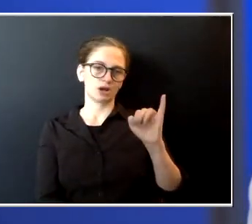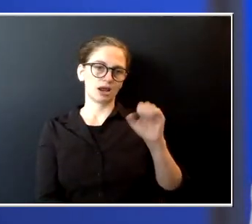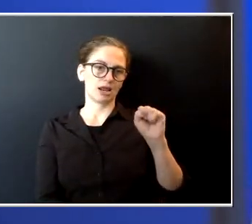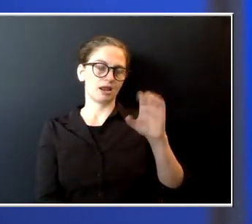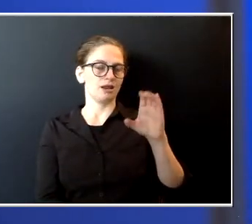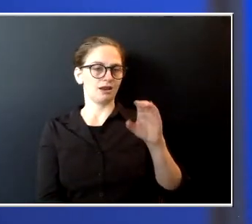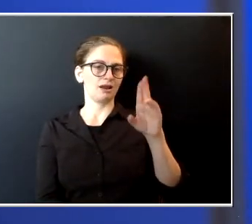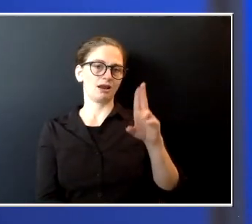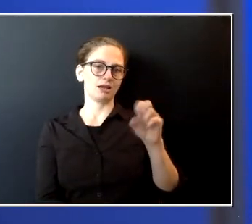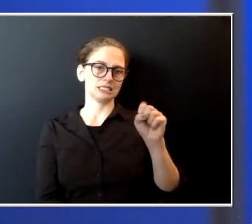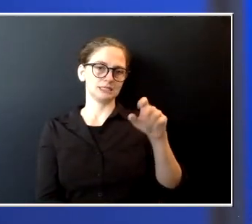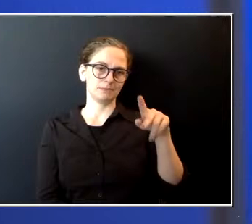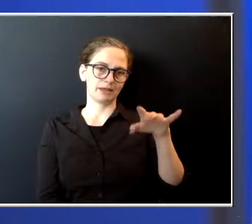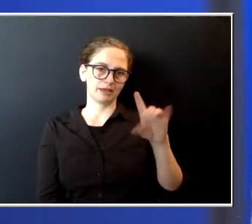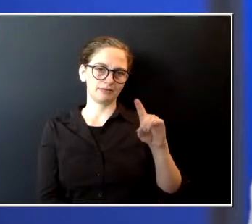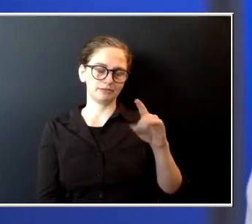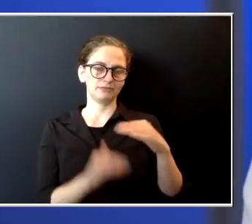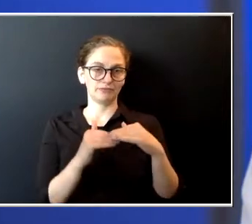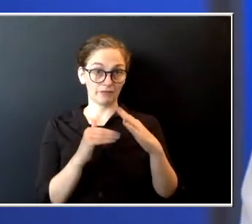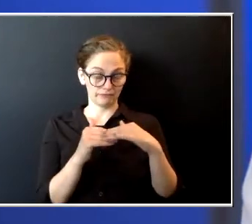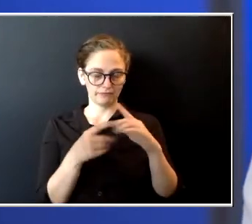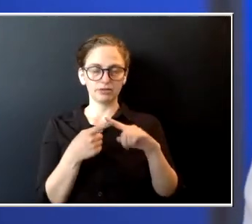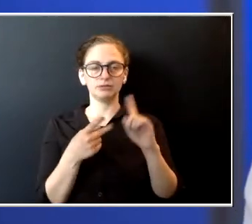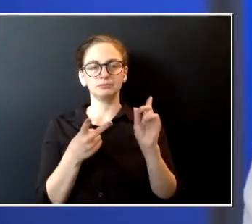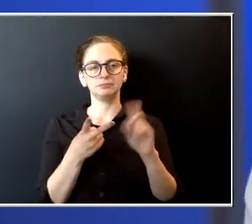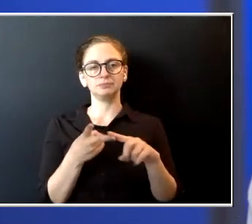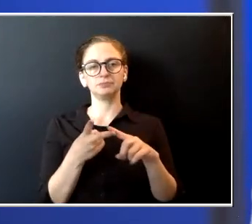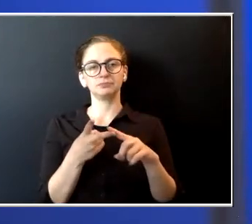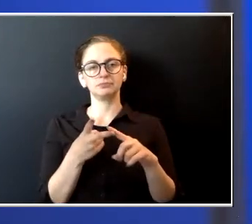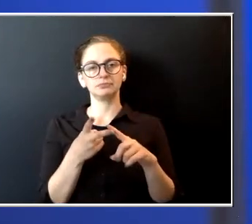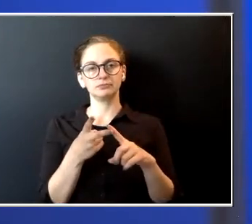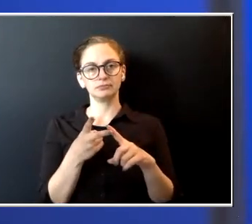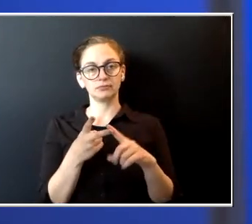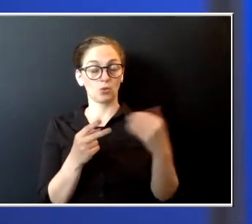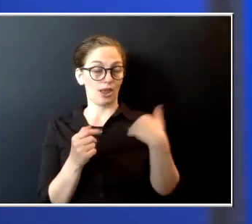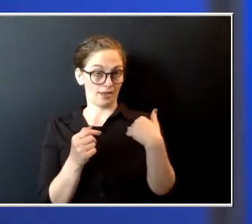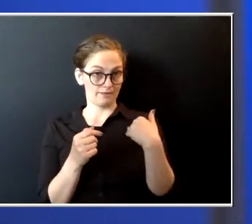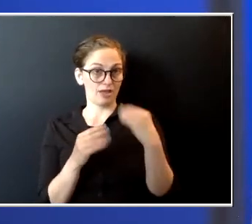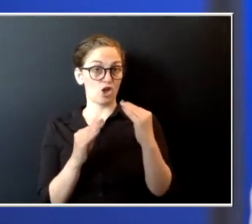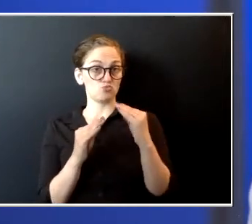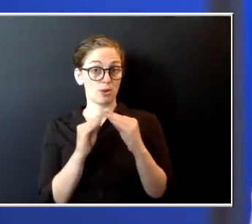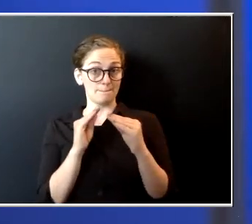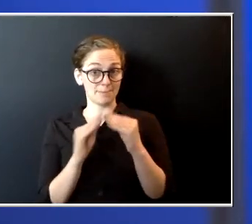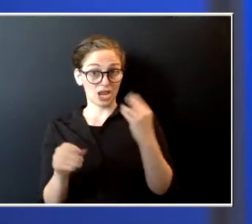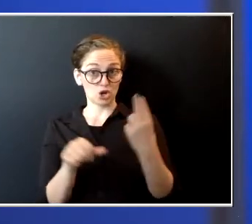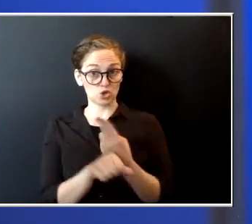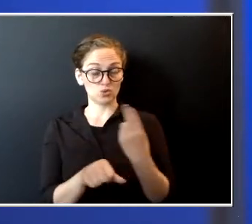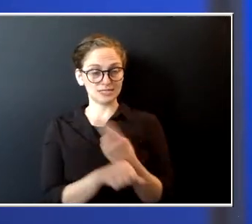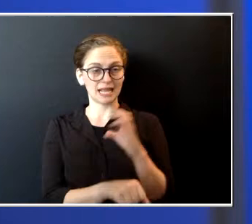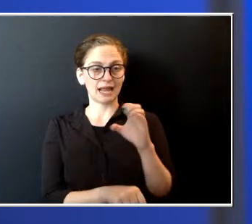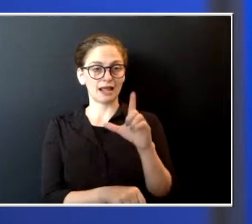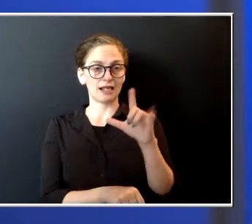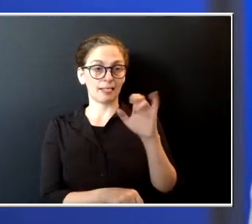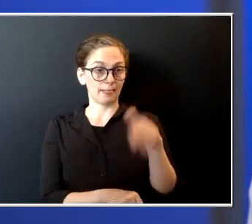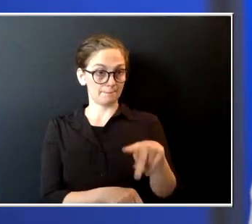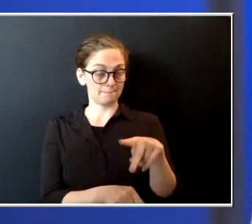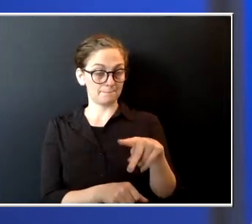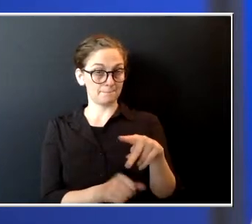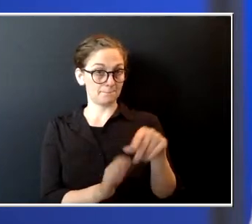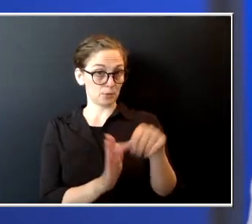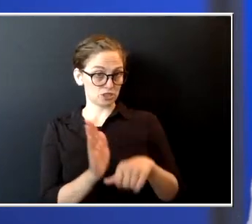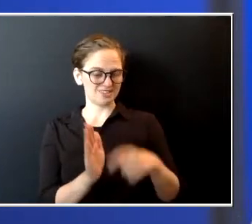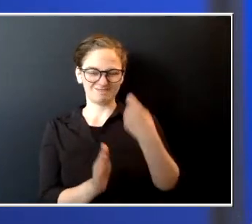There's a tricuspid valve repair using a clip procedure that just got FDA approved a couple months